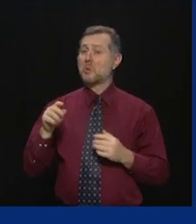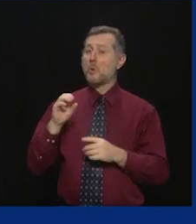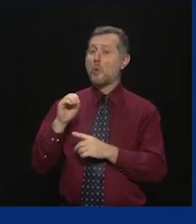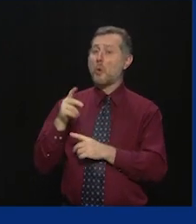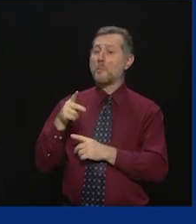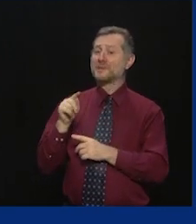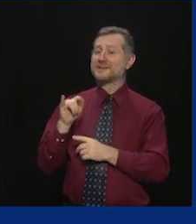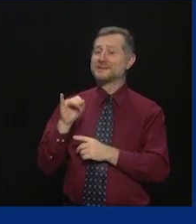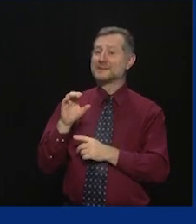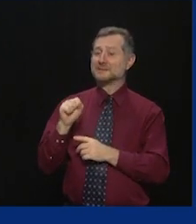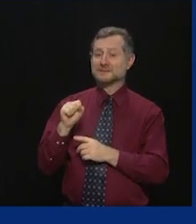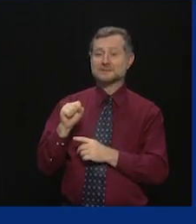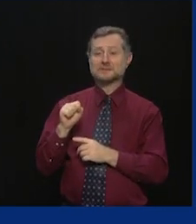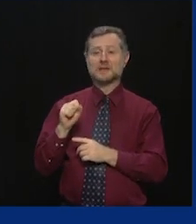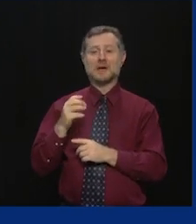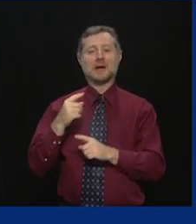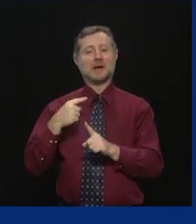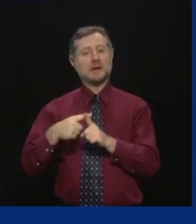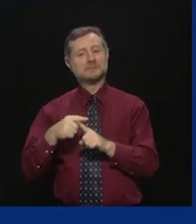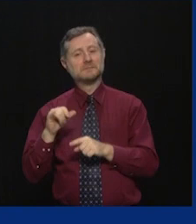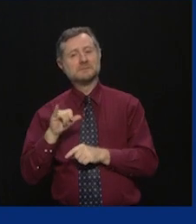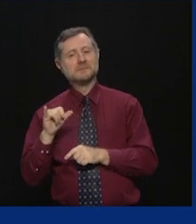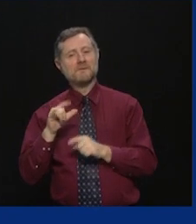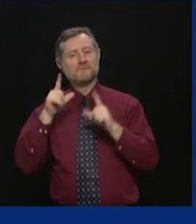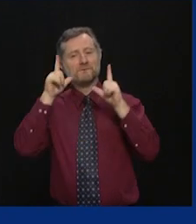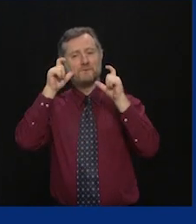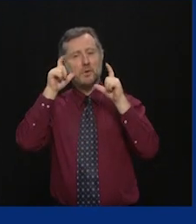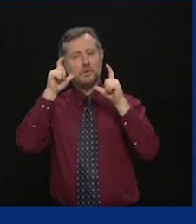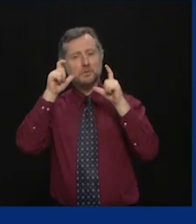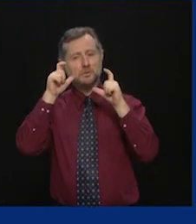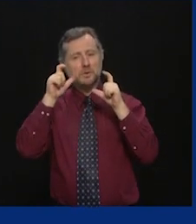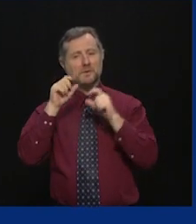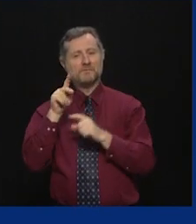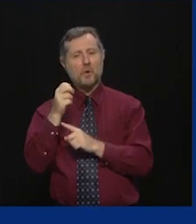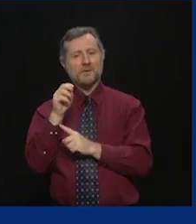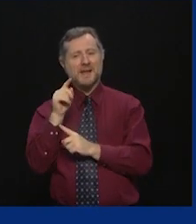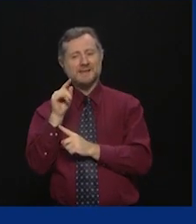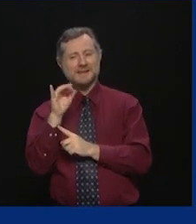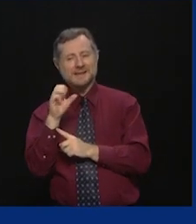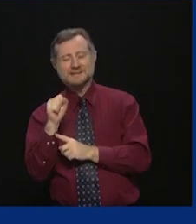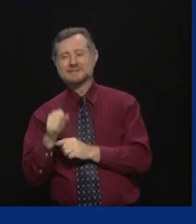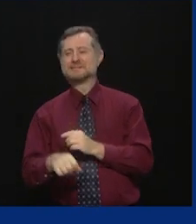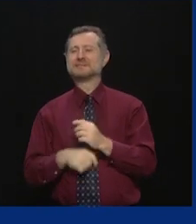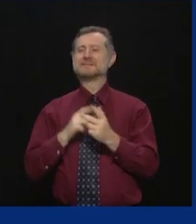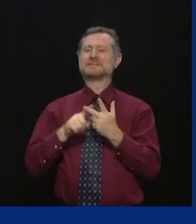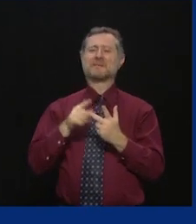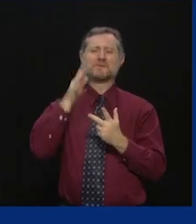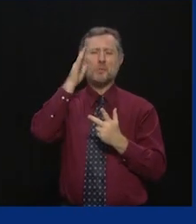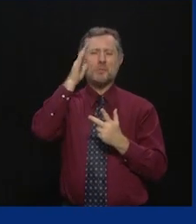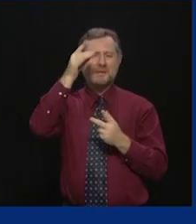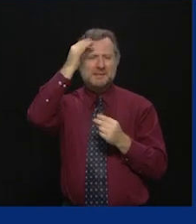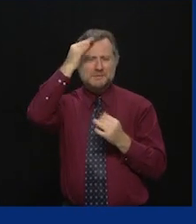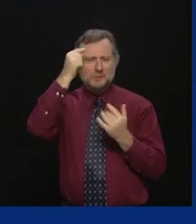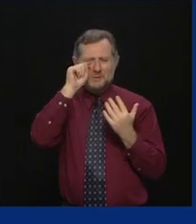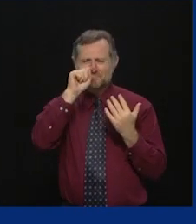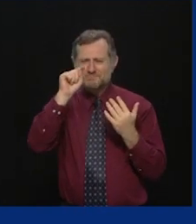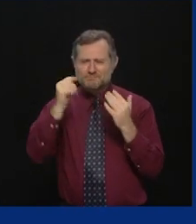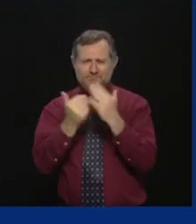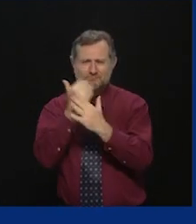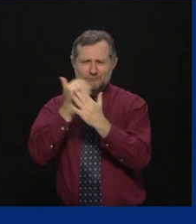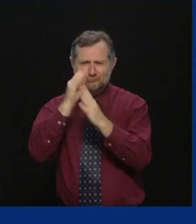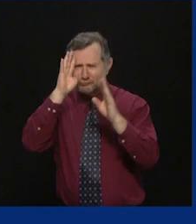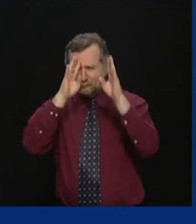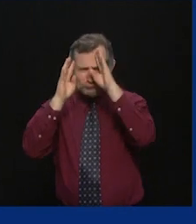Sun Density, the remaking of the Executive Building on West Main Street, the forward-thinking reimagining of our former Xerox building